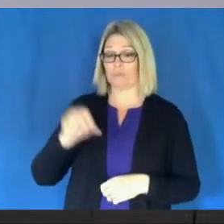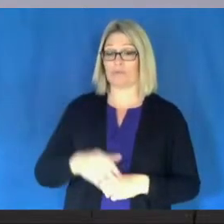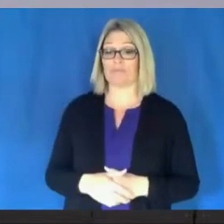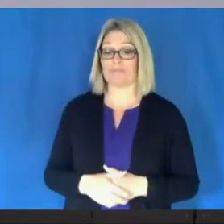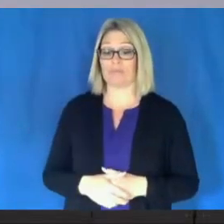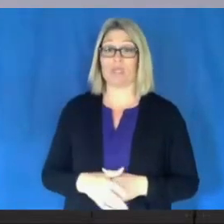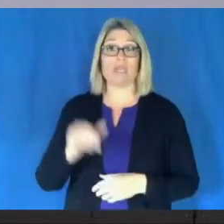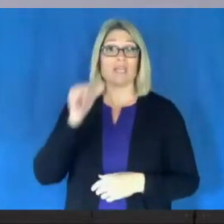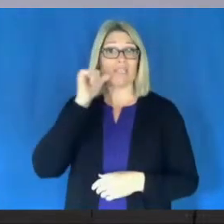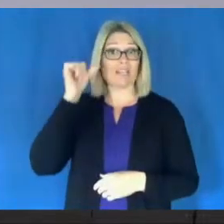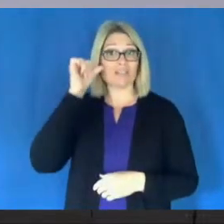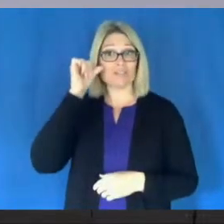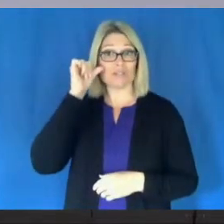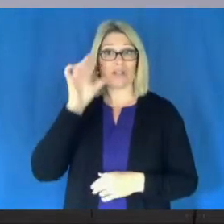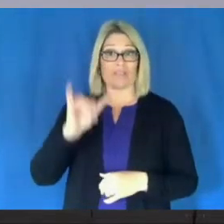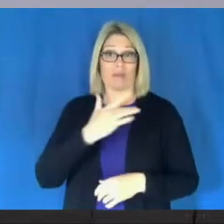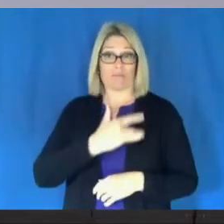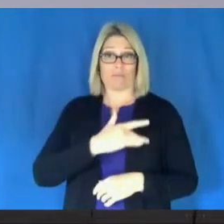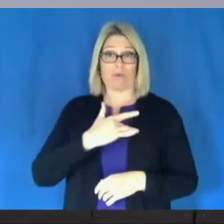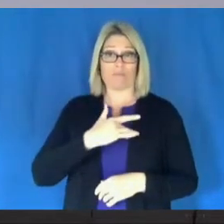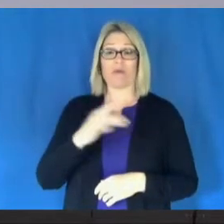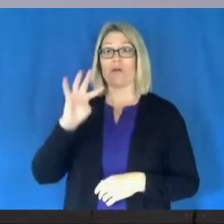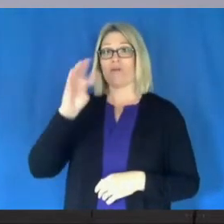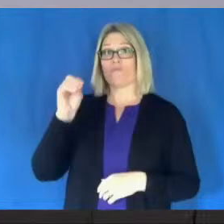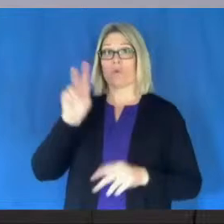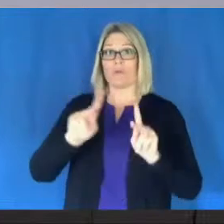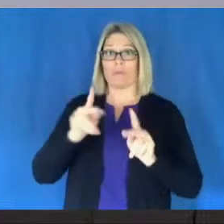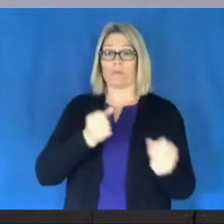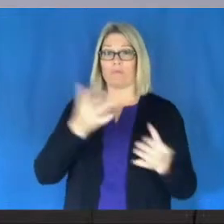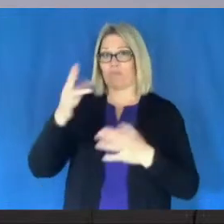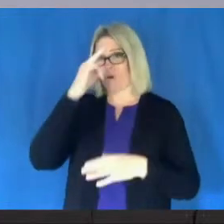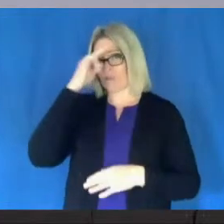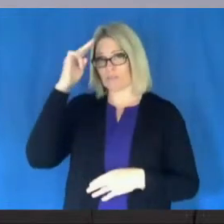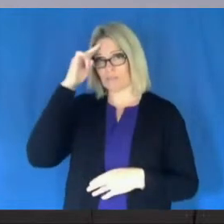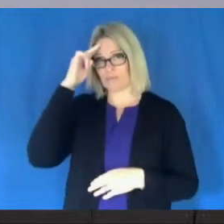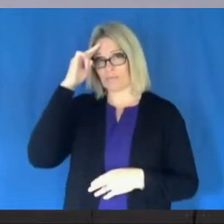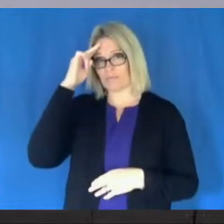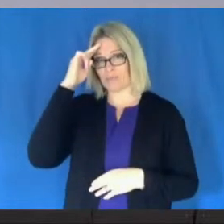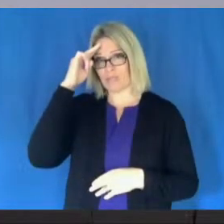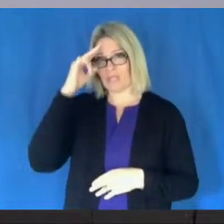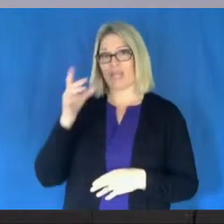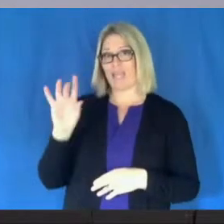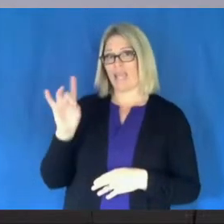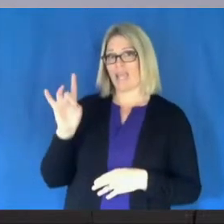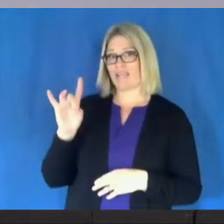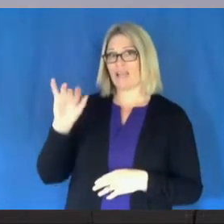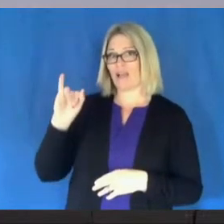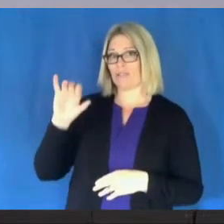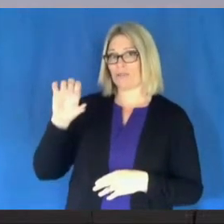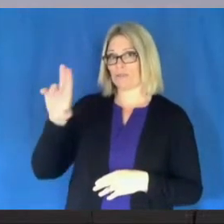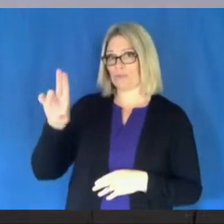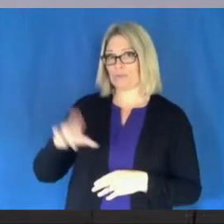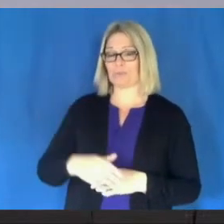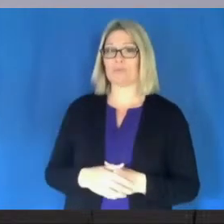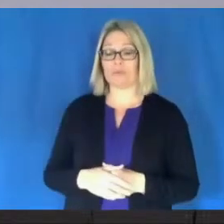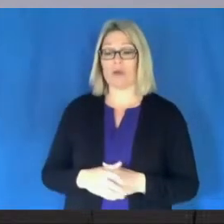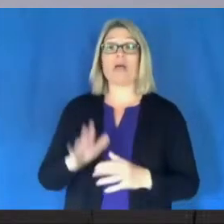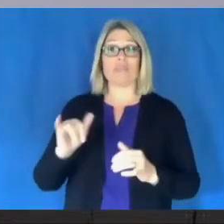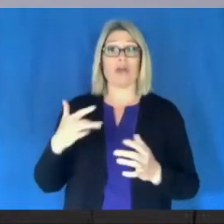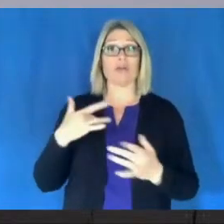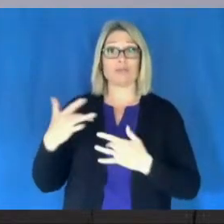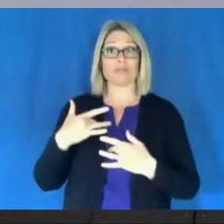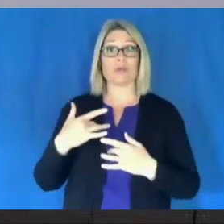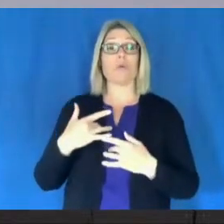of yesterday in that province, over 40 people are in hospital, including 8 in intensive care. It is concerning to hear that